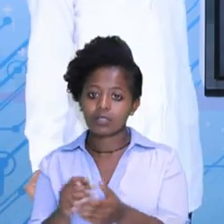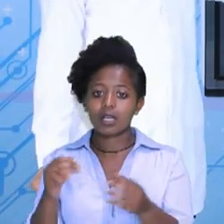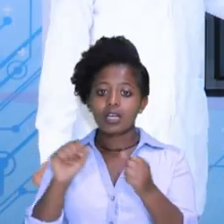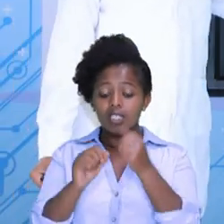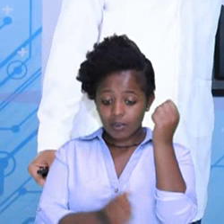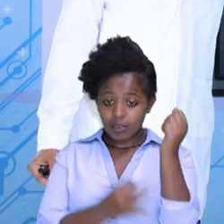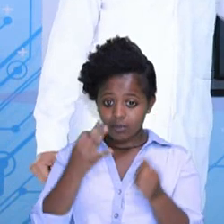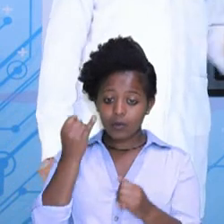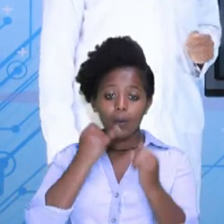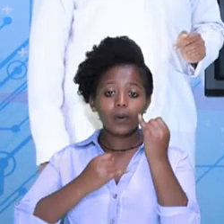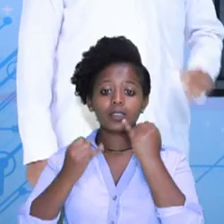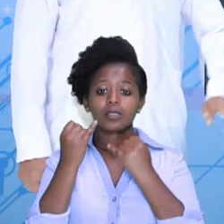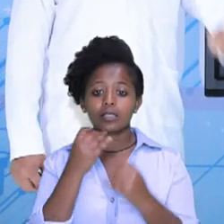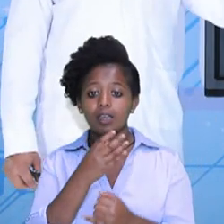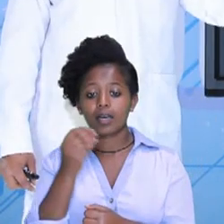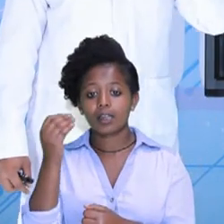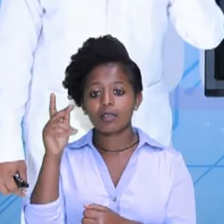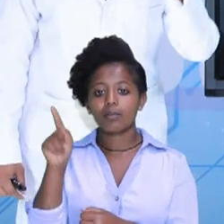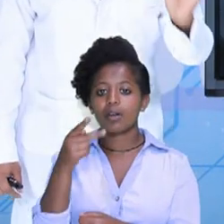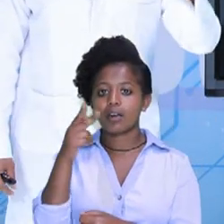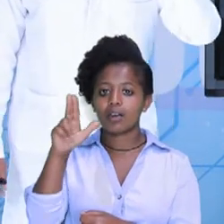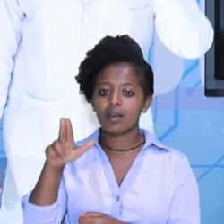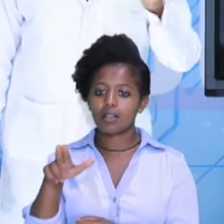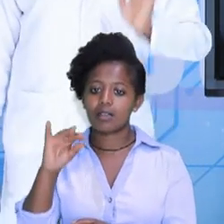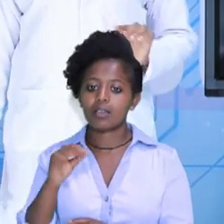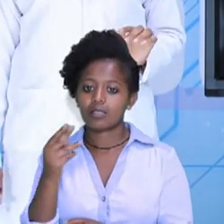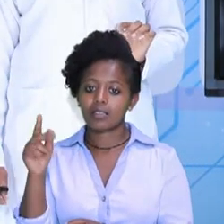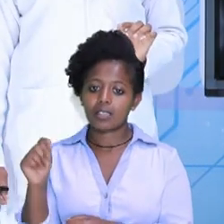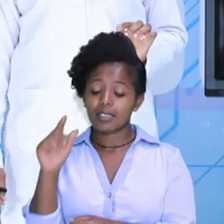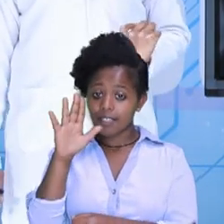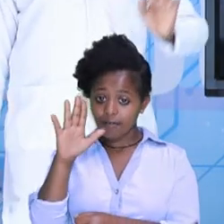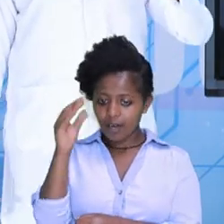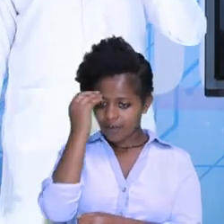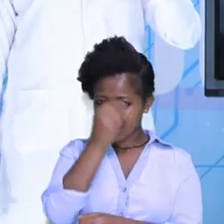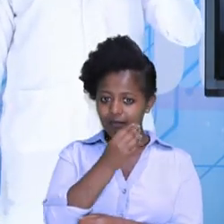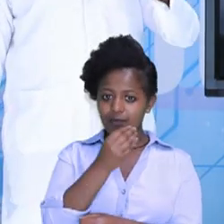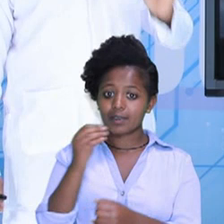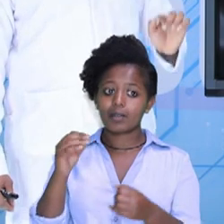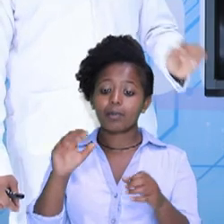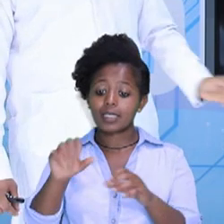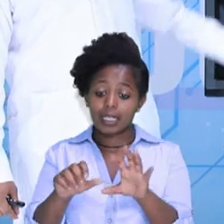of Israel in Palestine. The five Arab states,